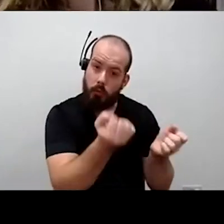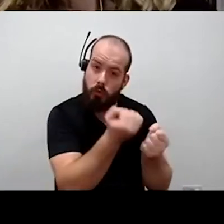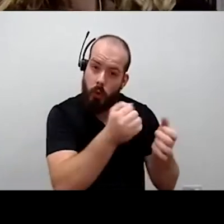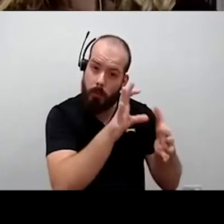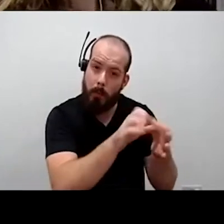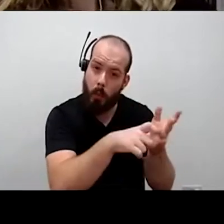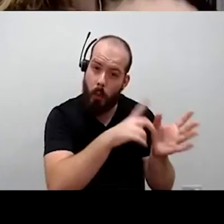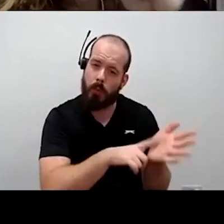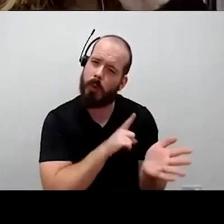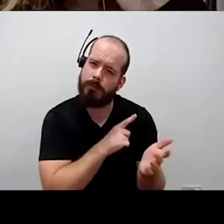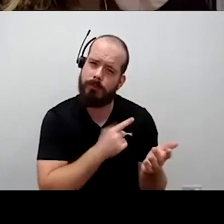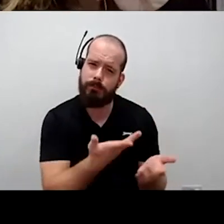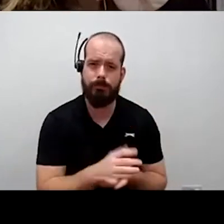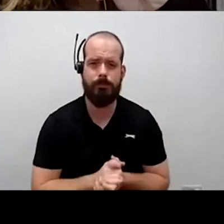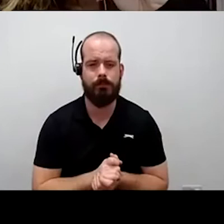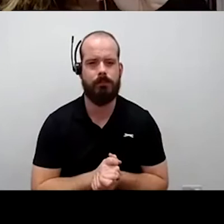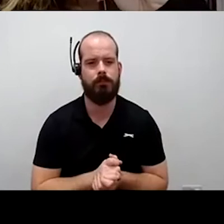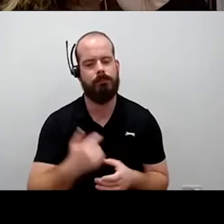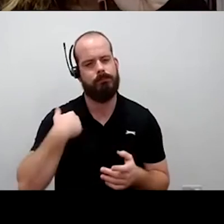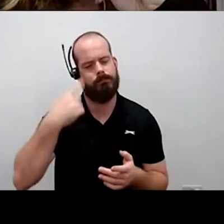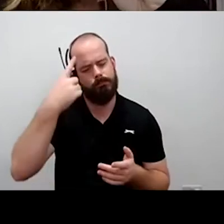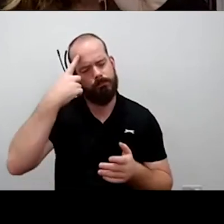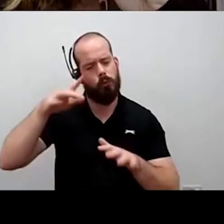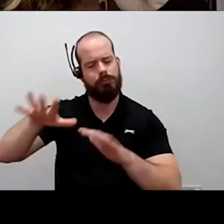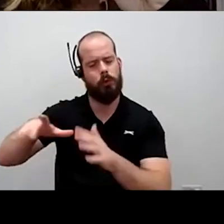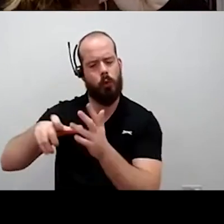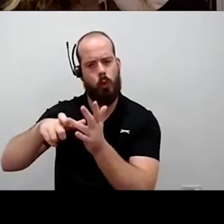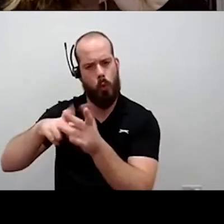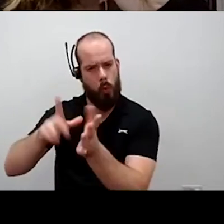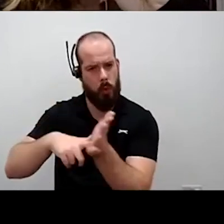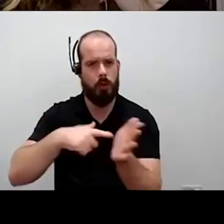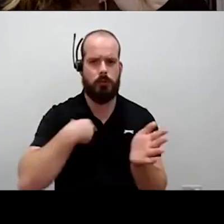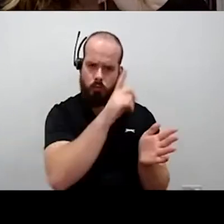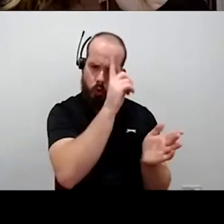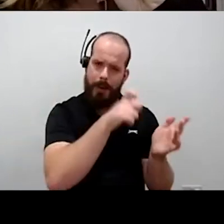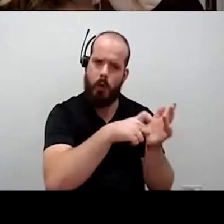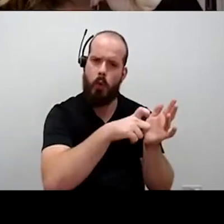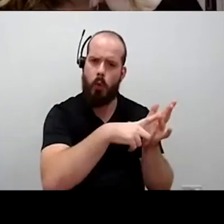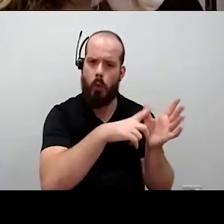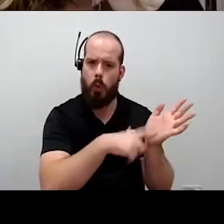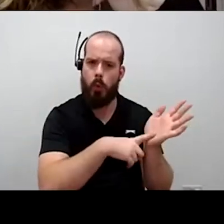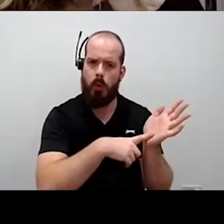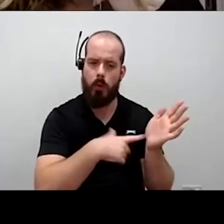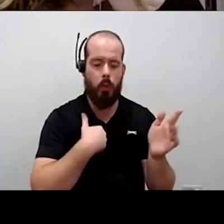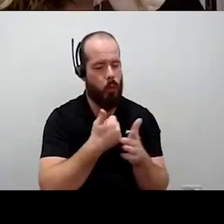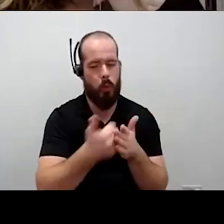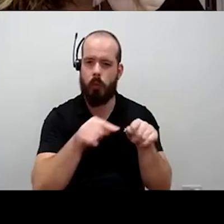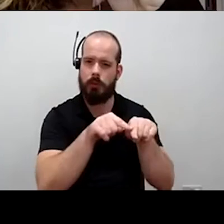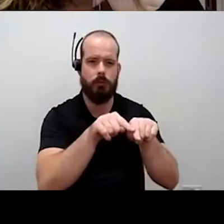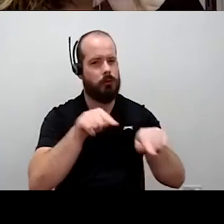I mean, if I compare coal in the UK and Germany, it's like we always have been behind, both